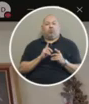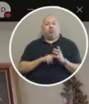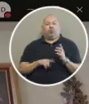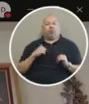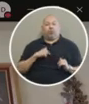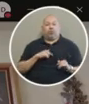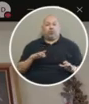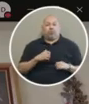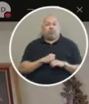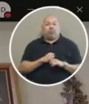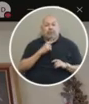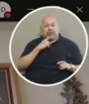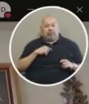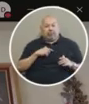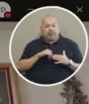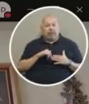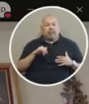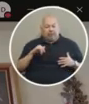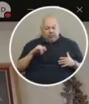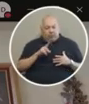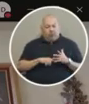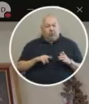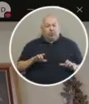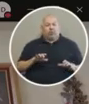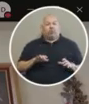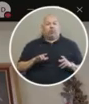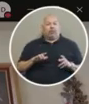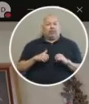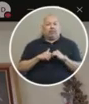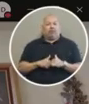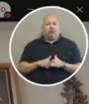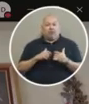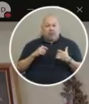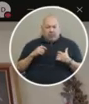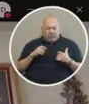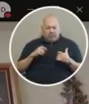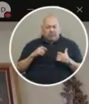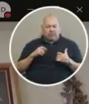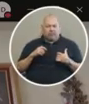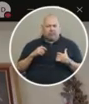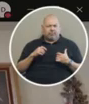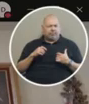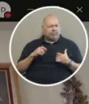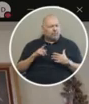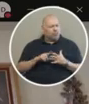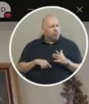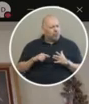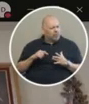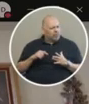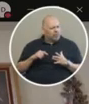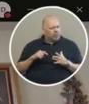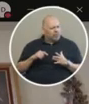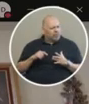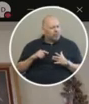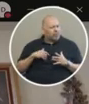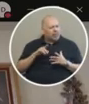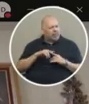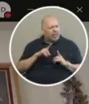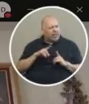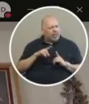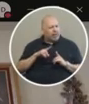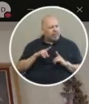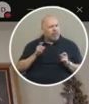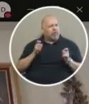we doing? Maybe Tommy, you can answer this. What are we doing as far as encouraging the community that we are moving in the positive direction as